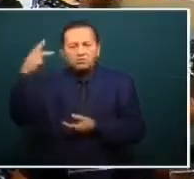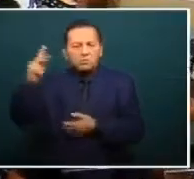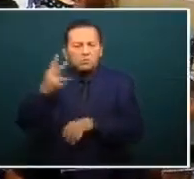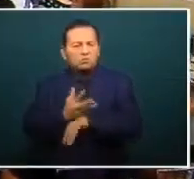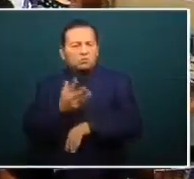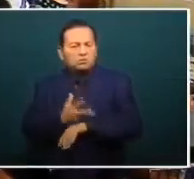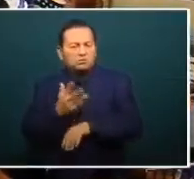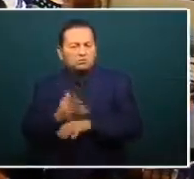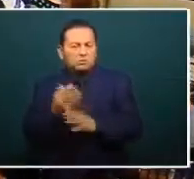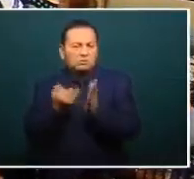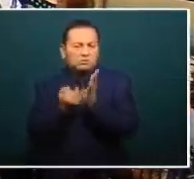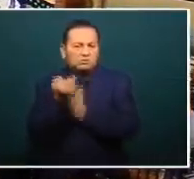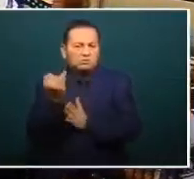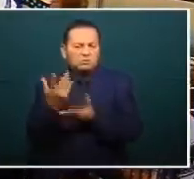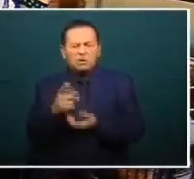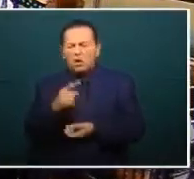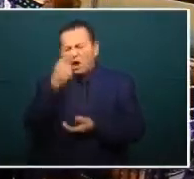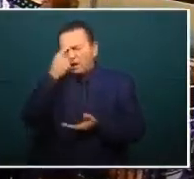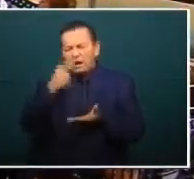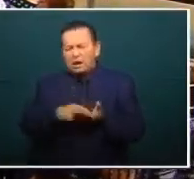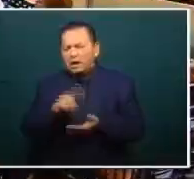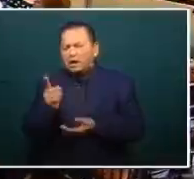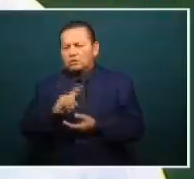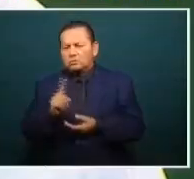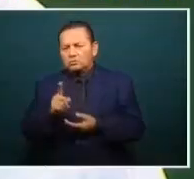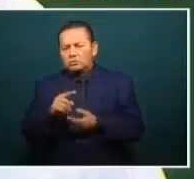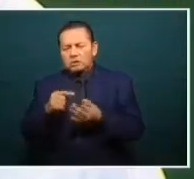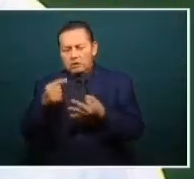decisions of the United States.